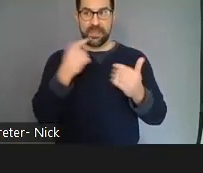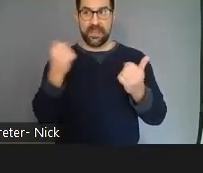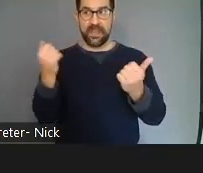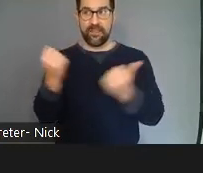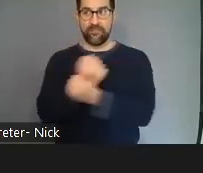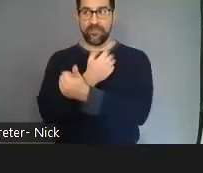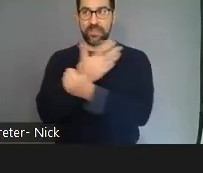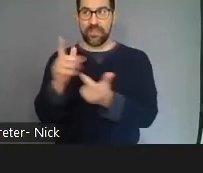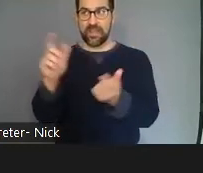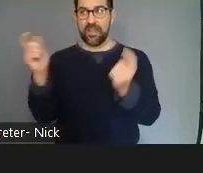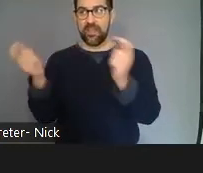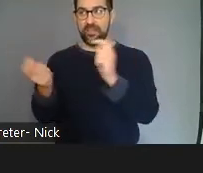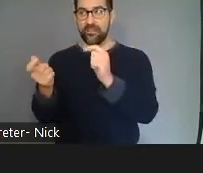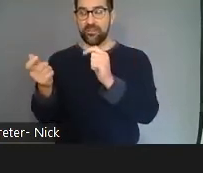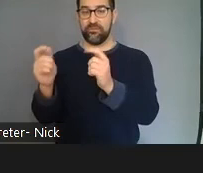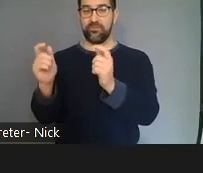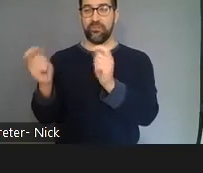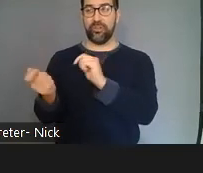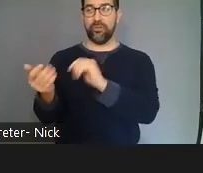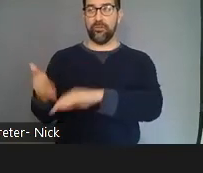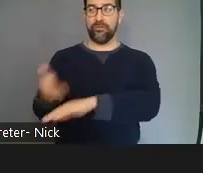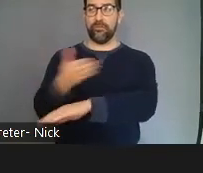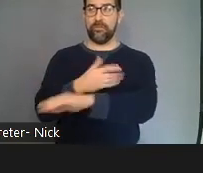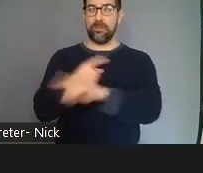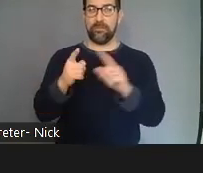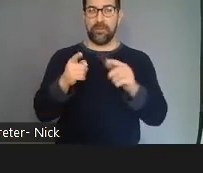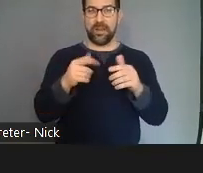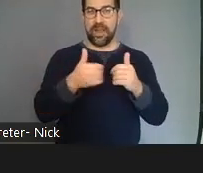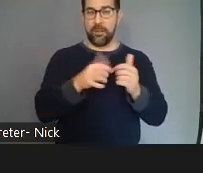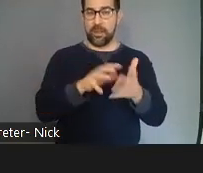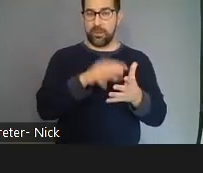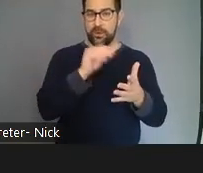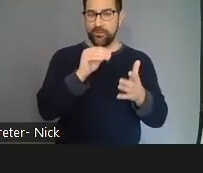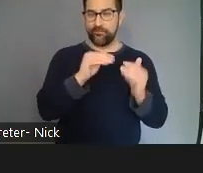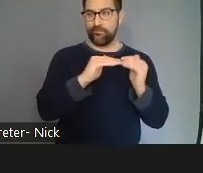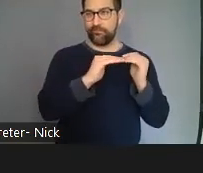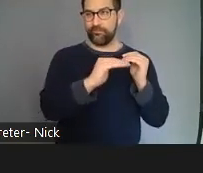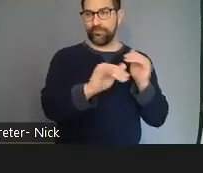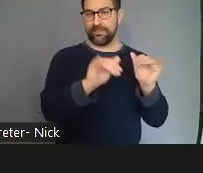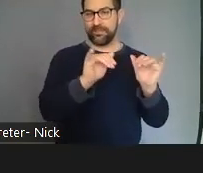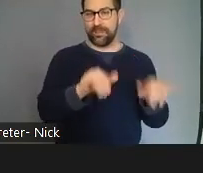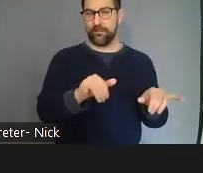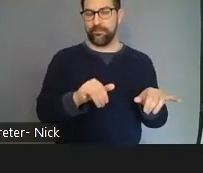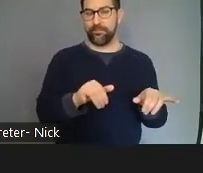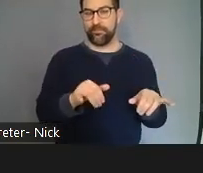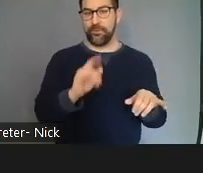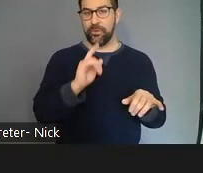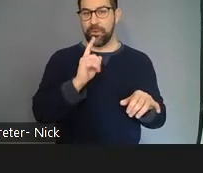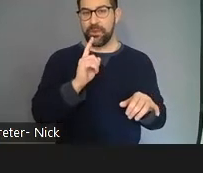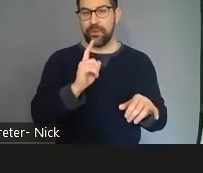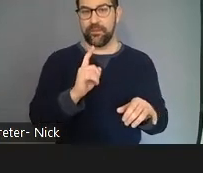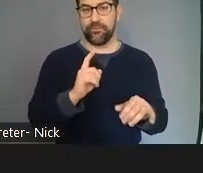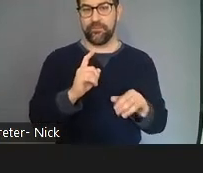has changed and gotten better, but the way we learn is still the same, And so it'll be a lie to say that I have